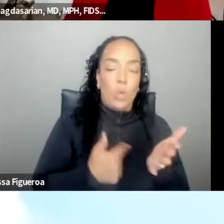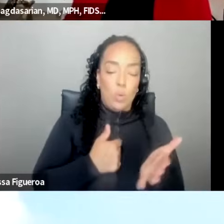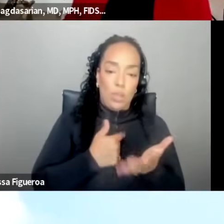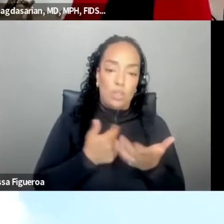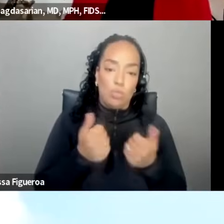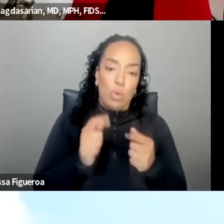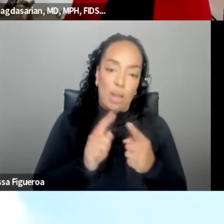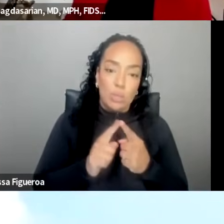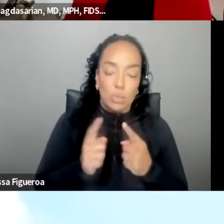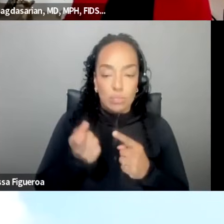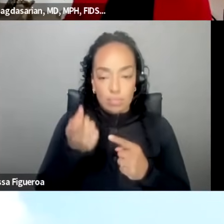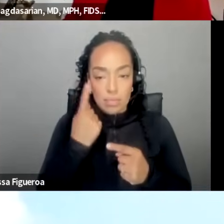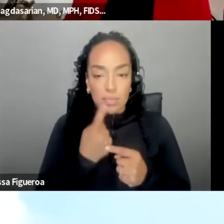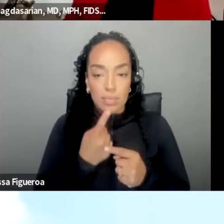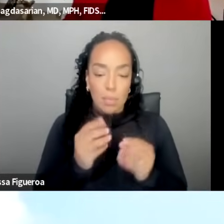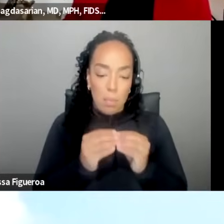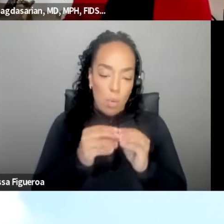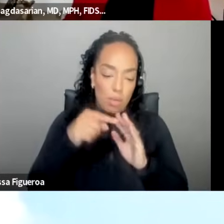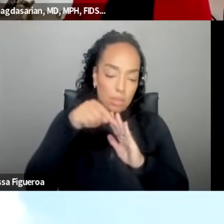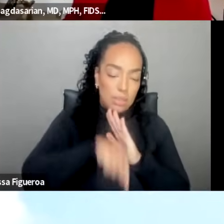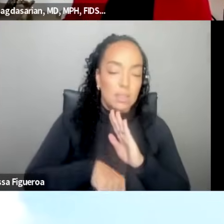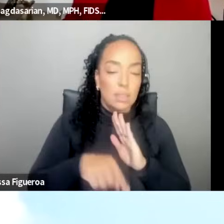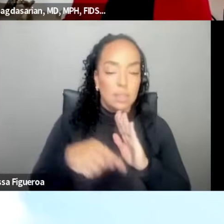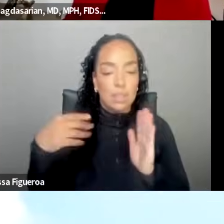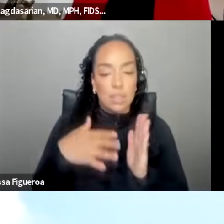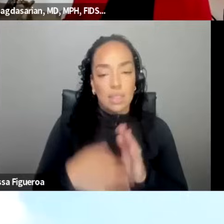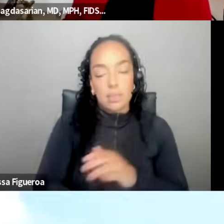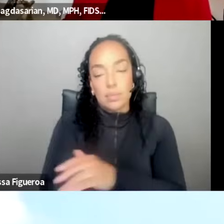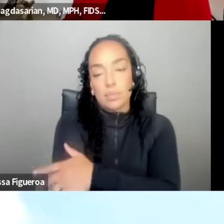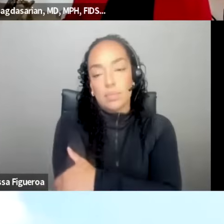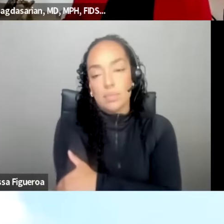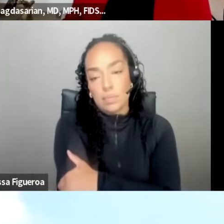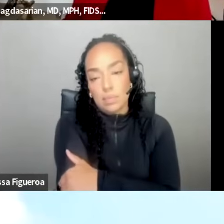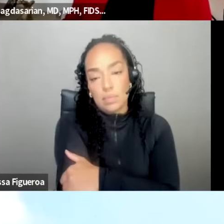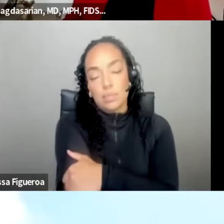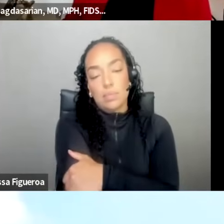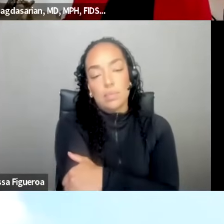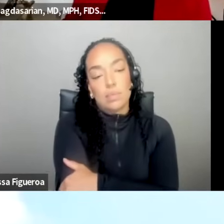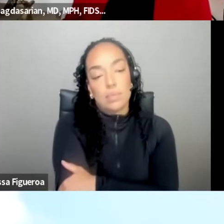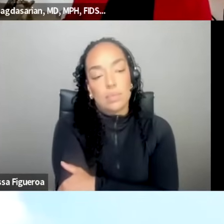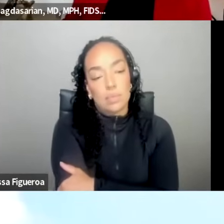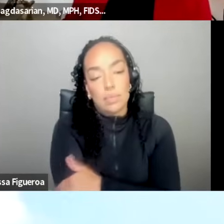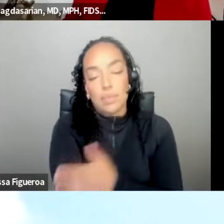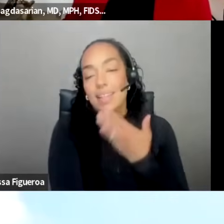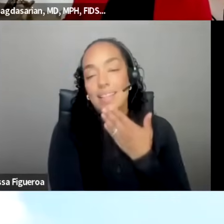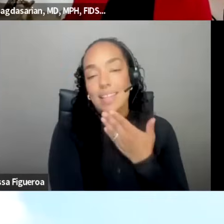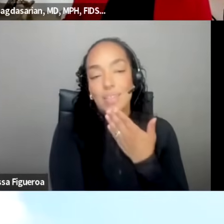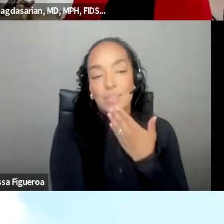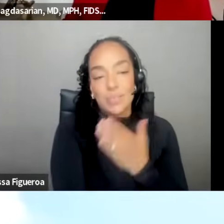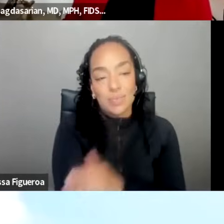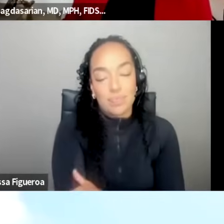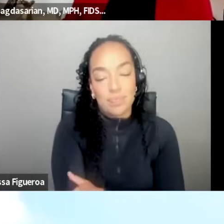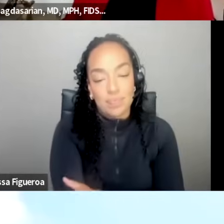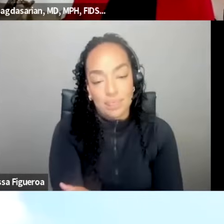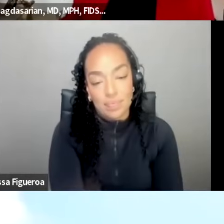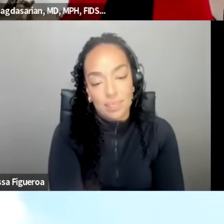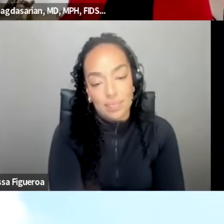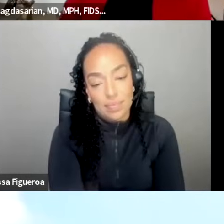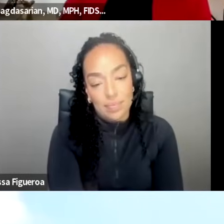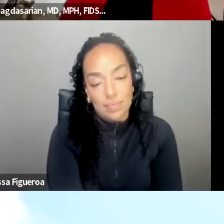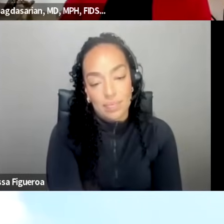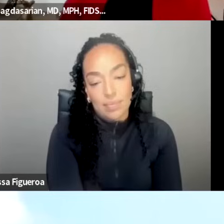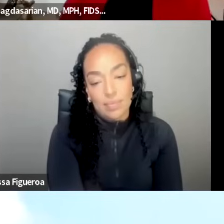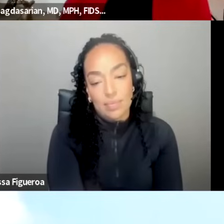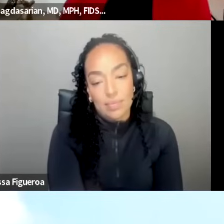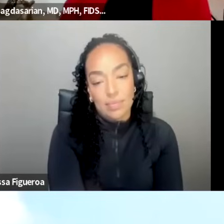ascertain by doing a more in-depth study. Over. Thank you. Dr. Bagdasarian, Michigan. Thank you